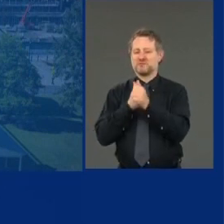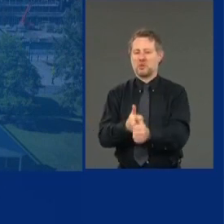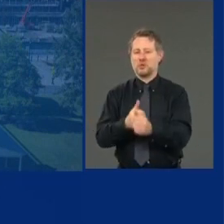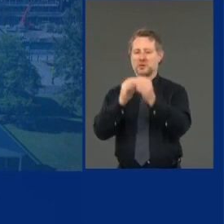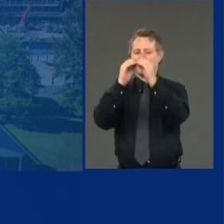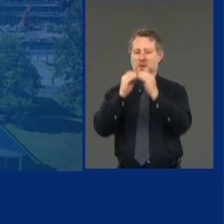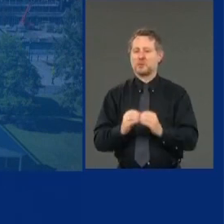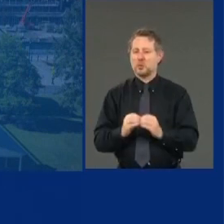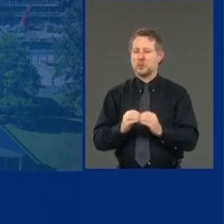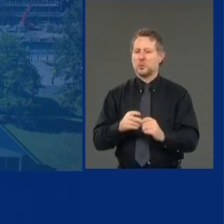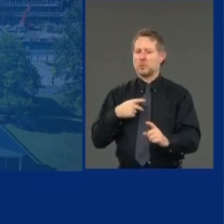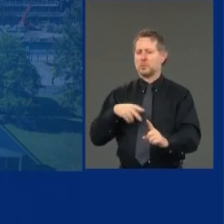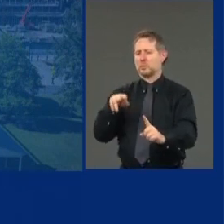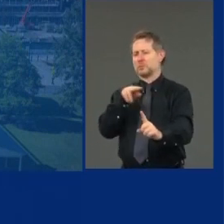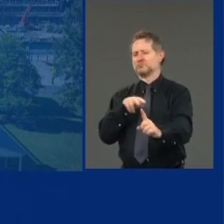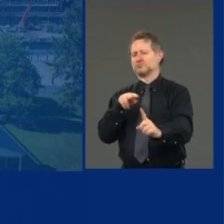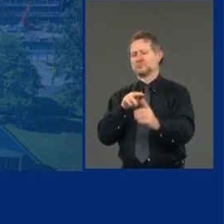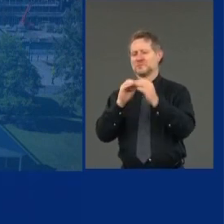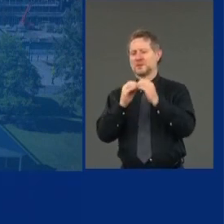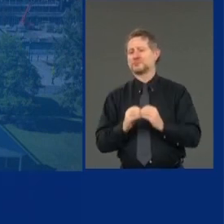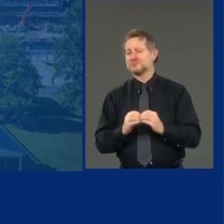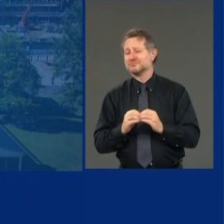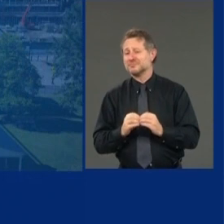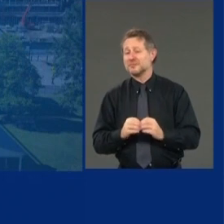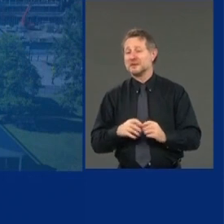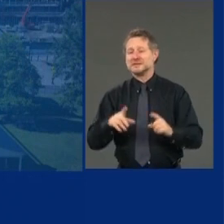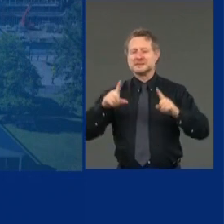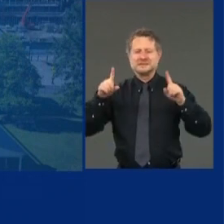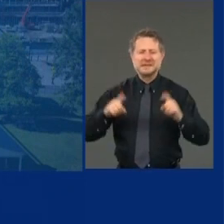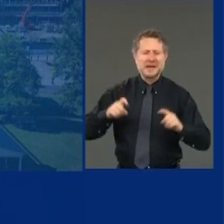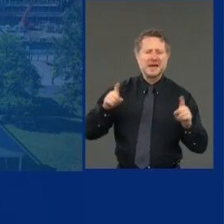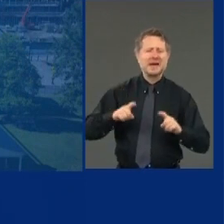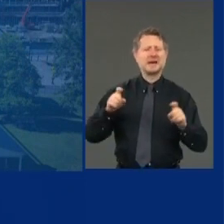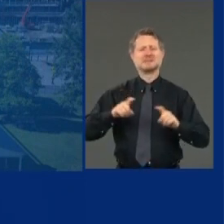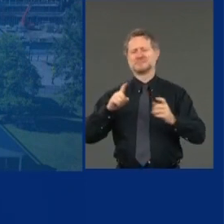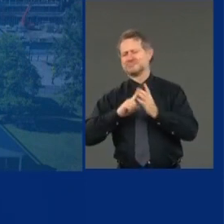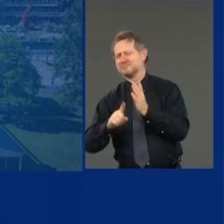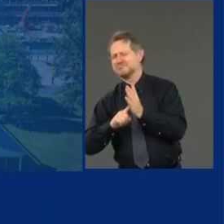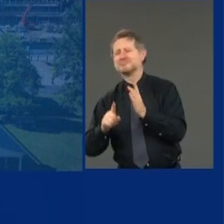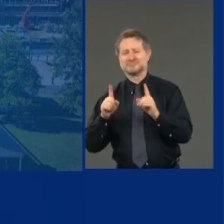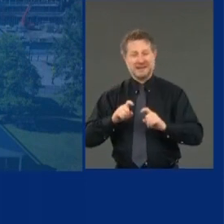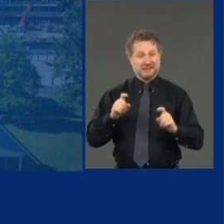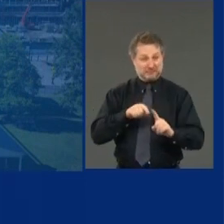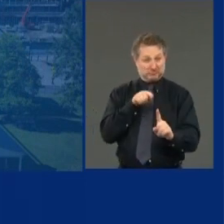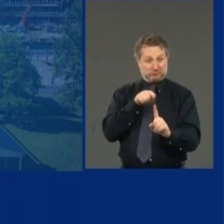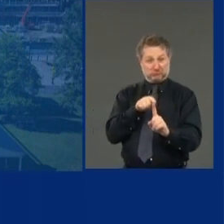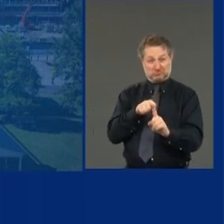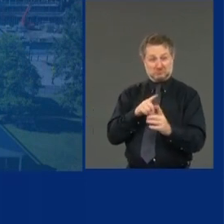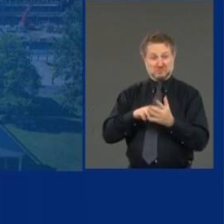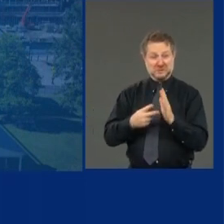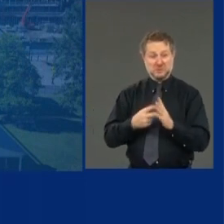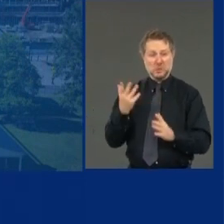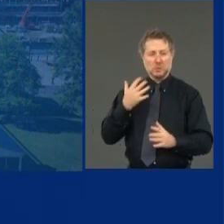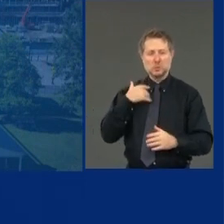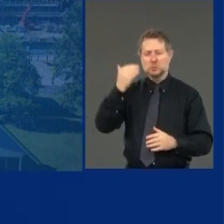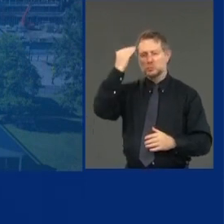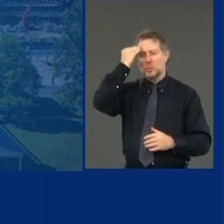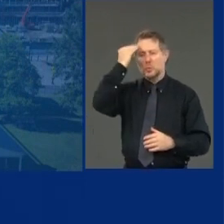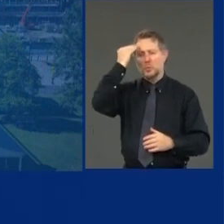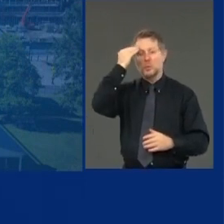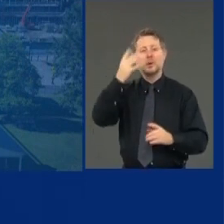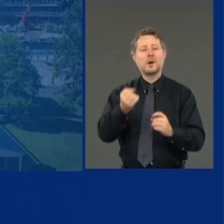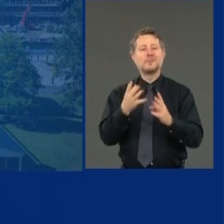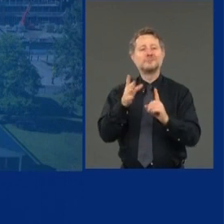what's happening. Continue to test so you have an idea of the growth of the